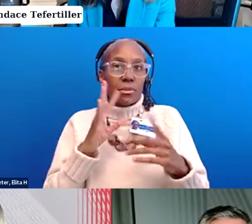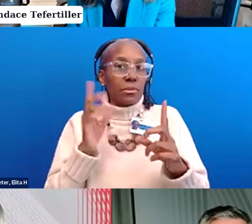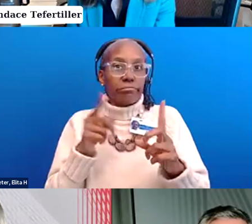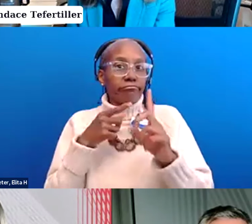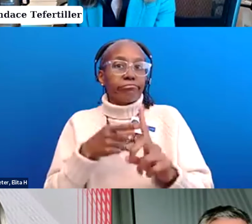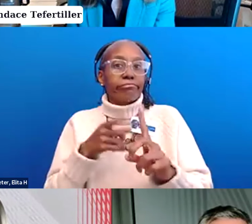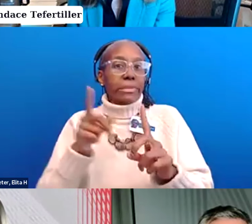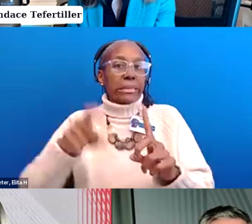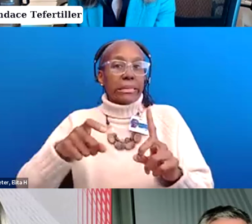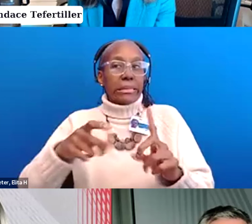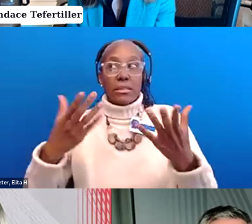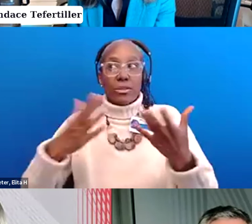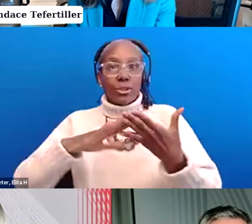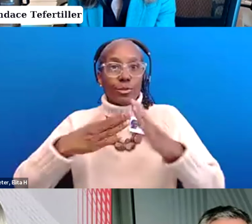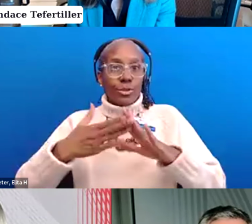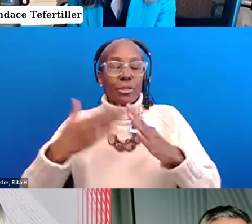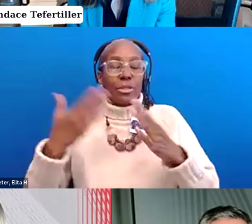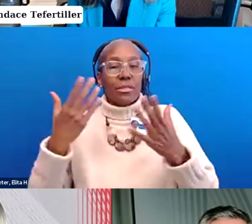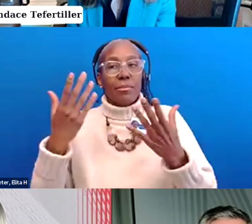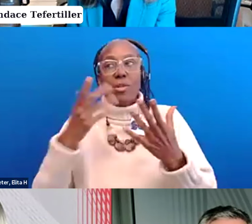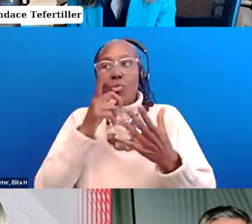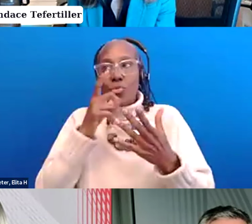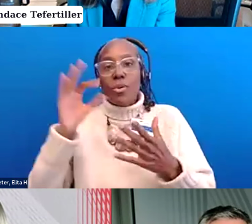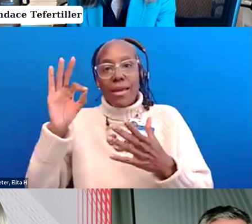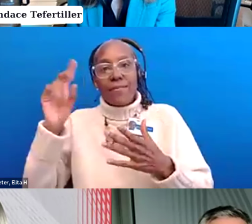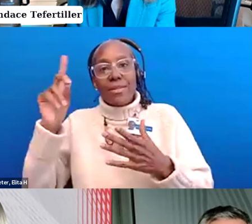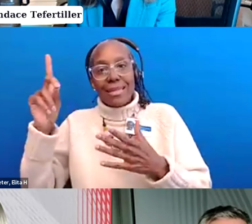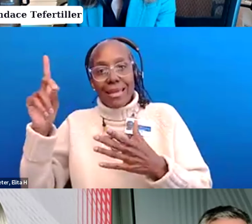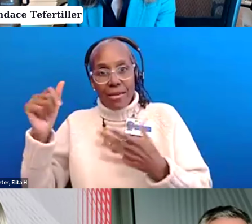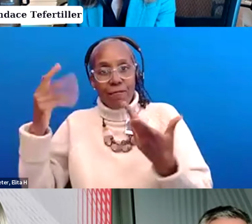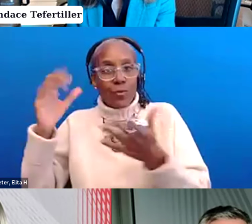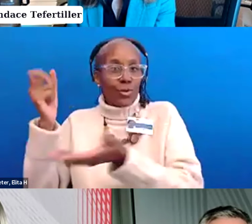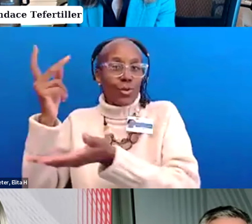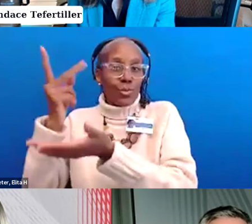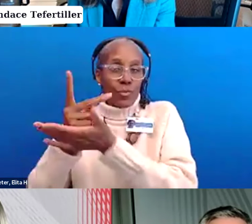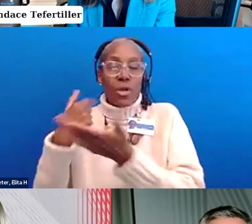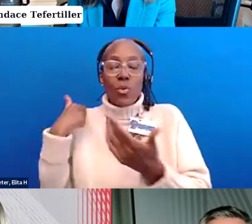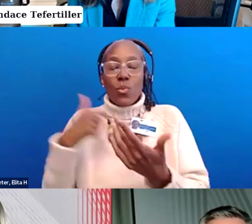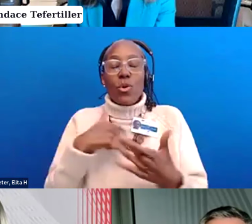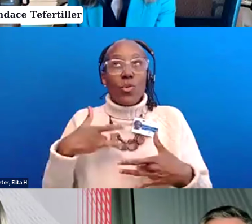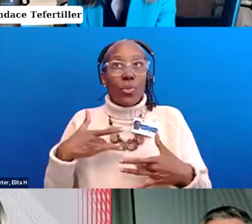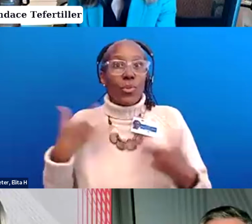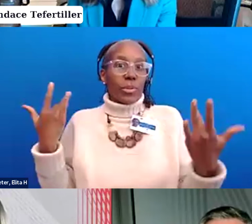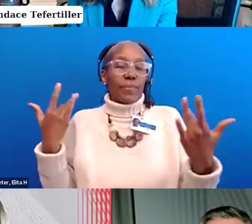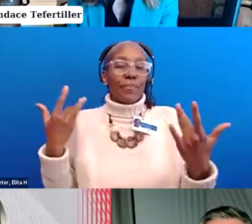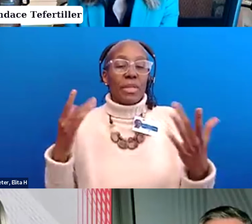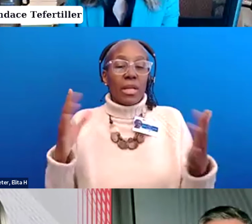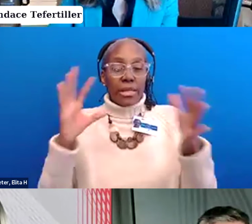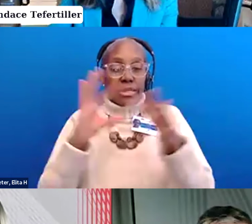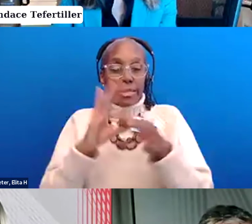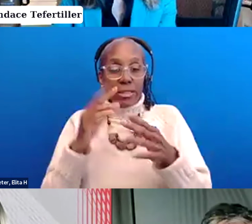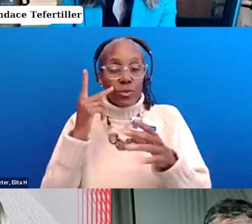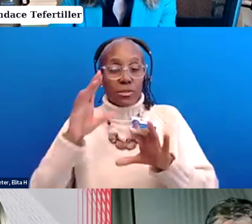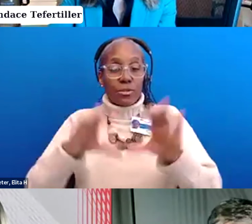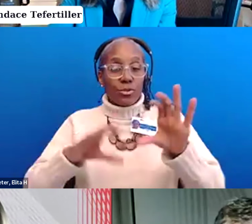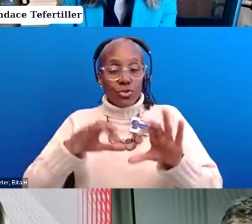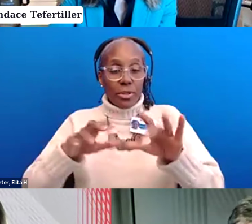of our community in having something that's FDA approved. So we're absolutely thrilled. Again, the links are there in the